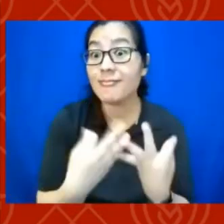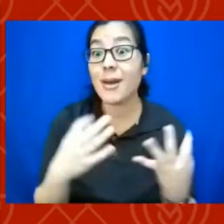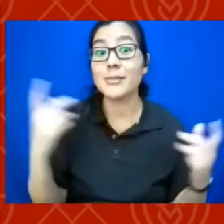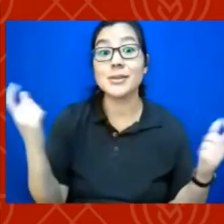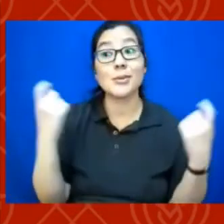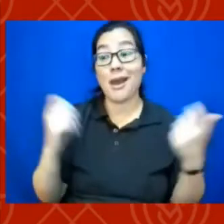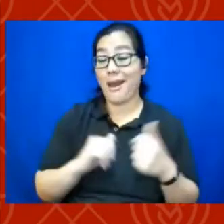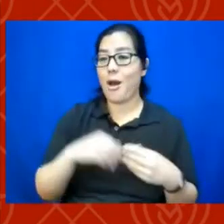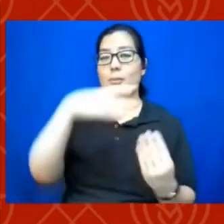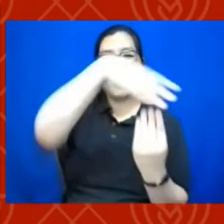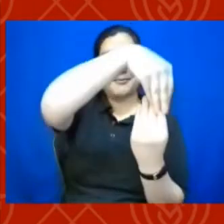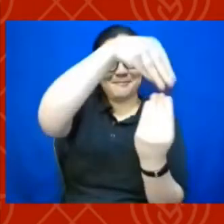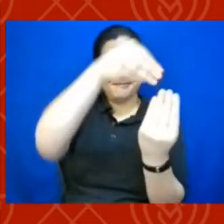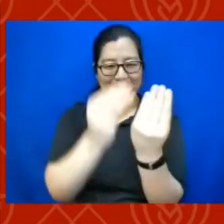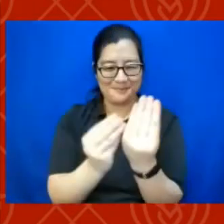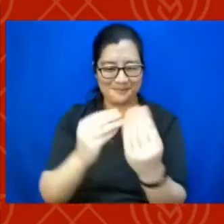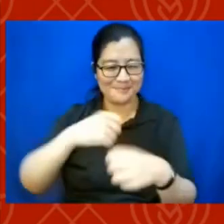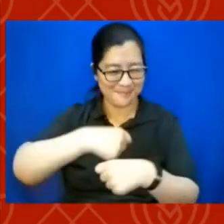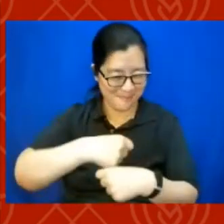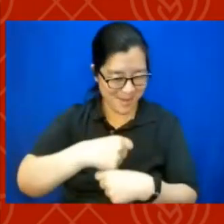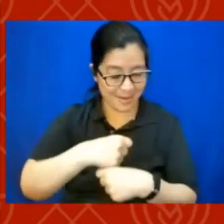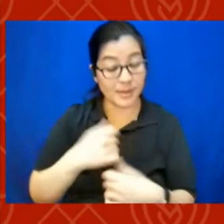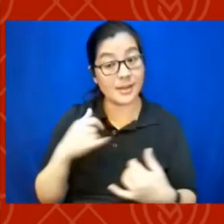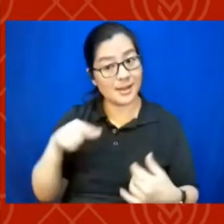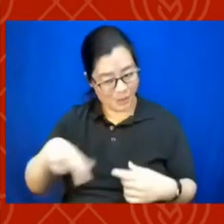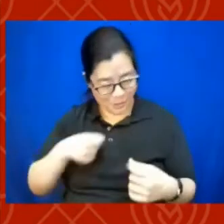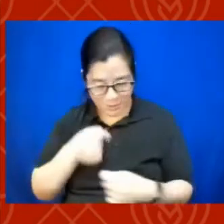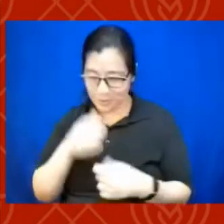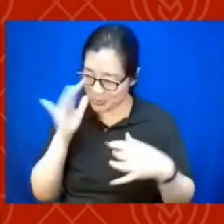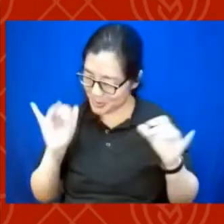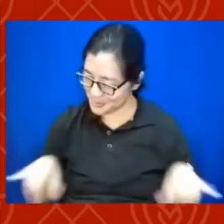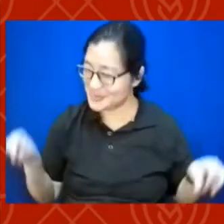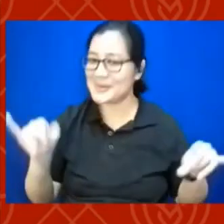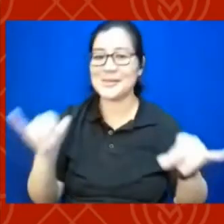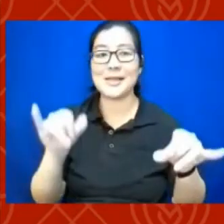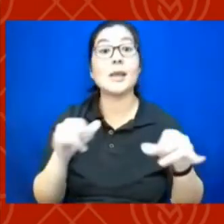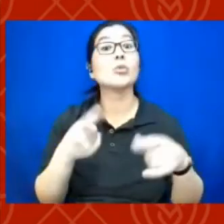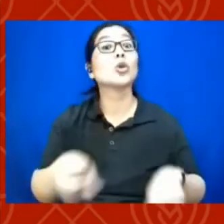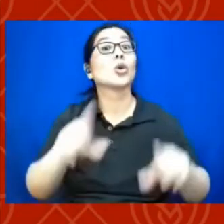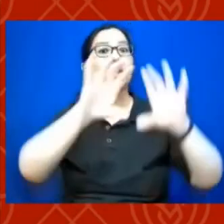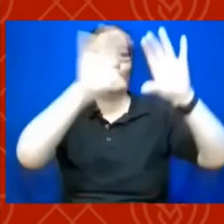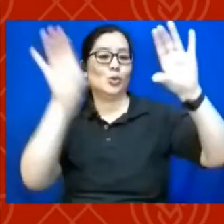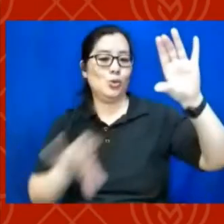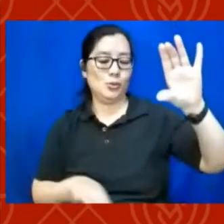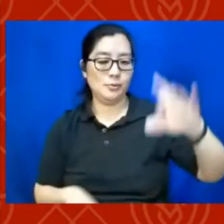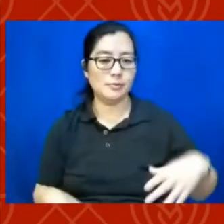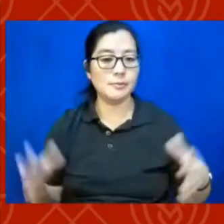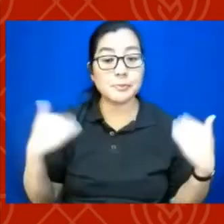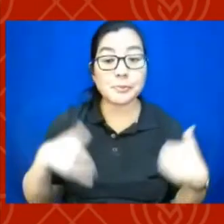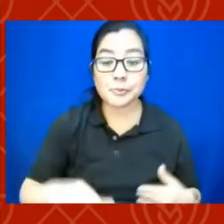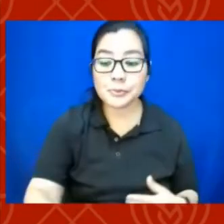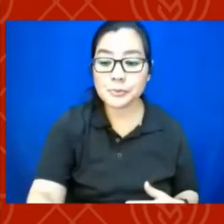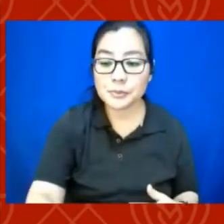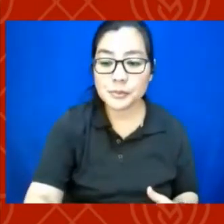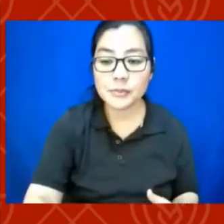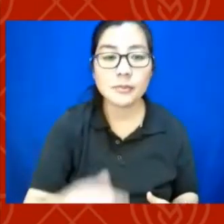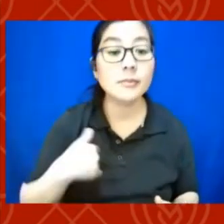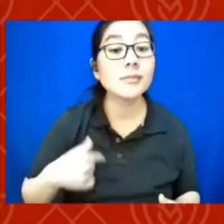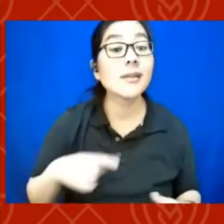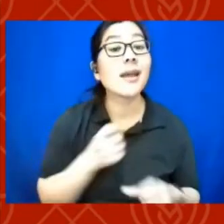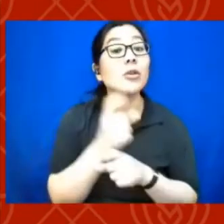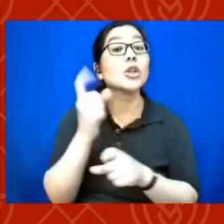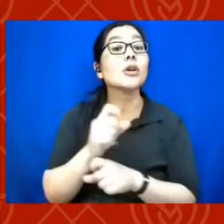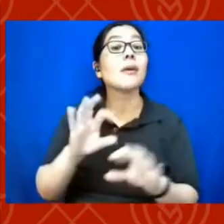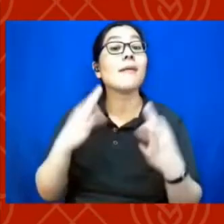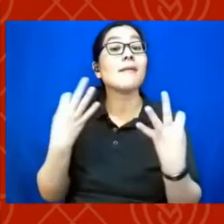dumplings together. This year, we'll be upholding the same tradition over Zoom. My name is Hannah, And every Chinese New Year, my family has the tradition of